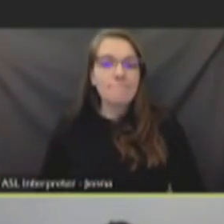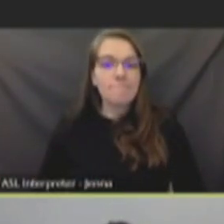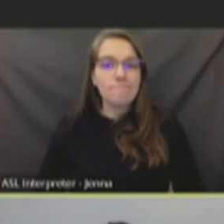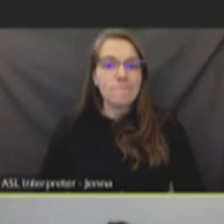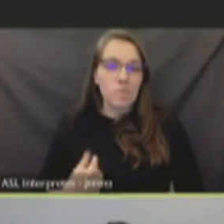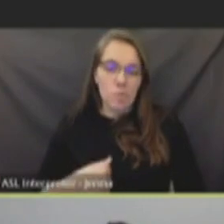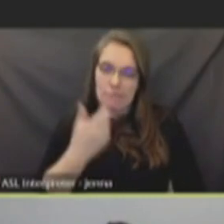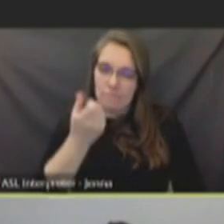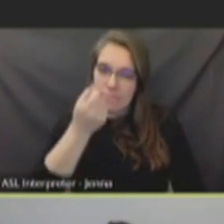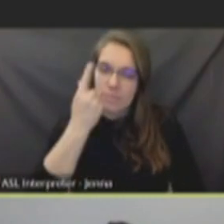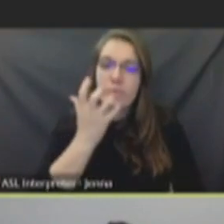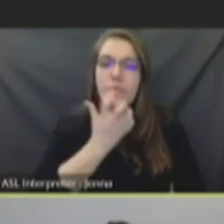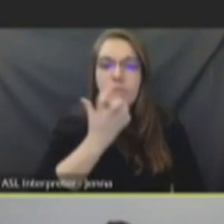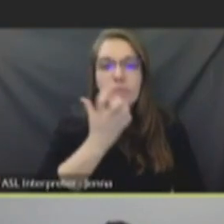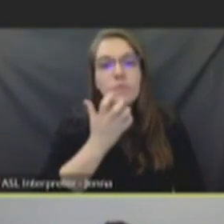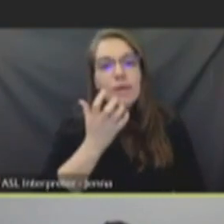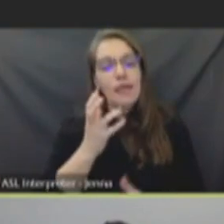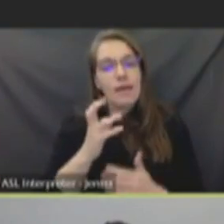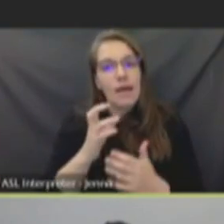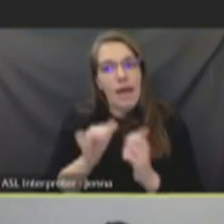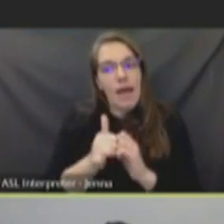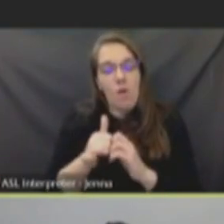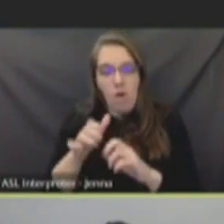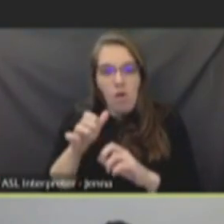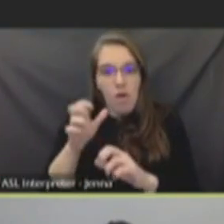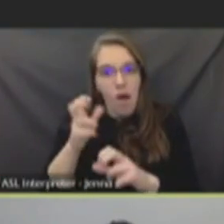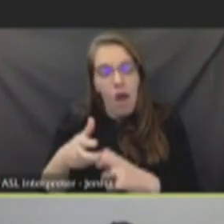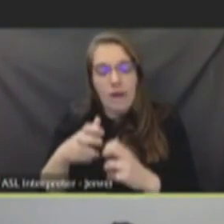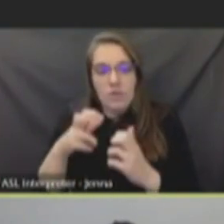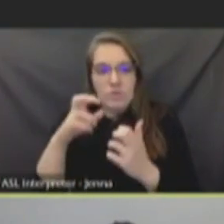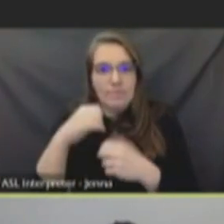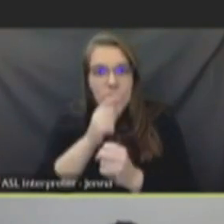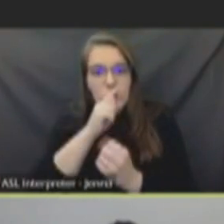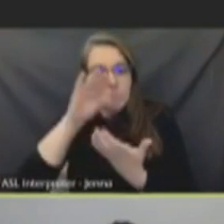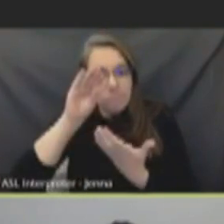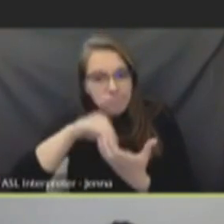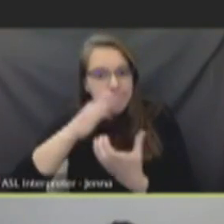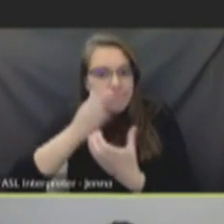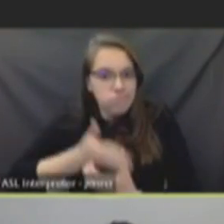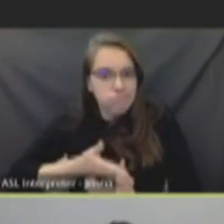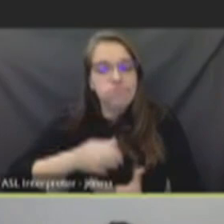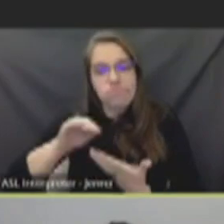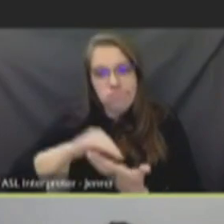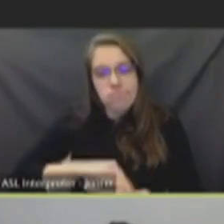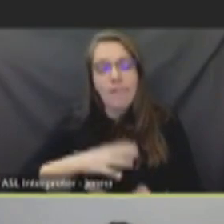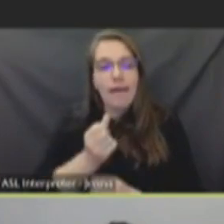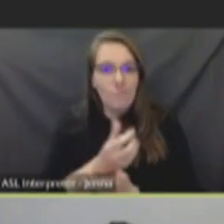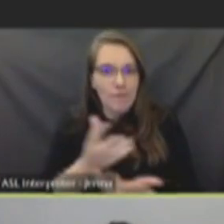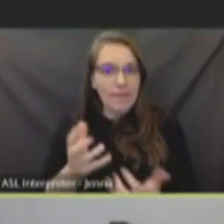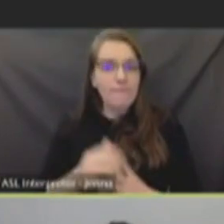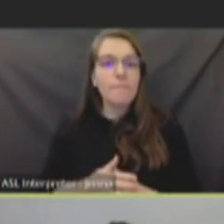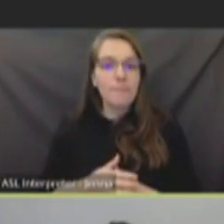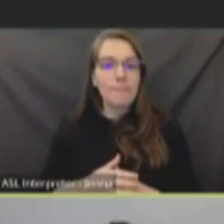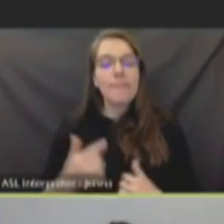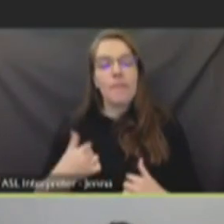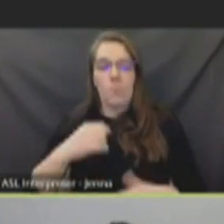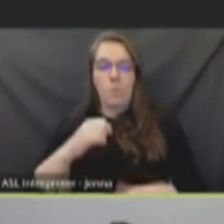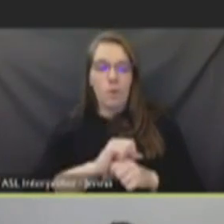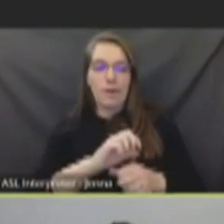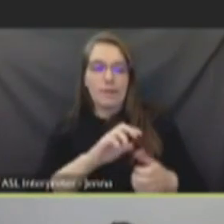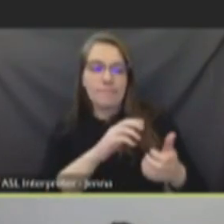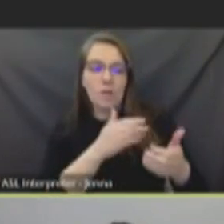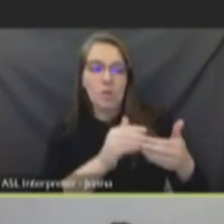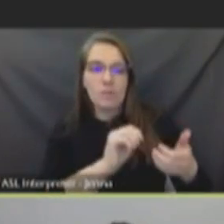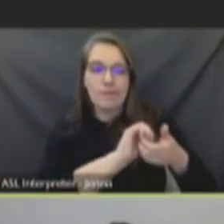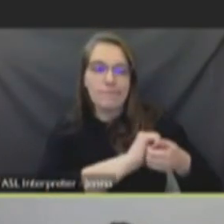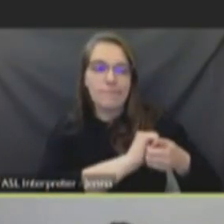heavy a lift it is to sort of do all this documentation, and we're sort of working as closely as we can with businesses on questions they